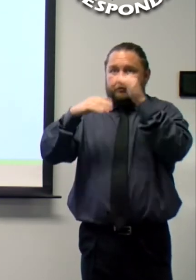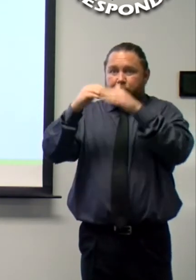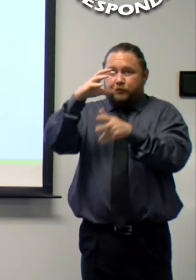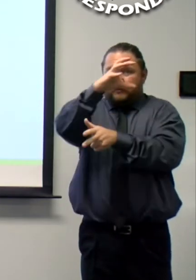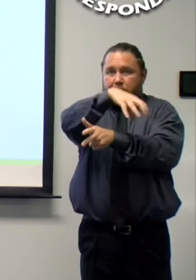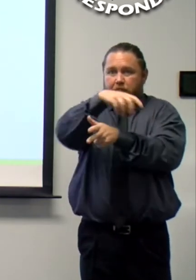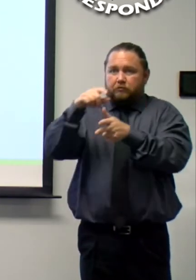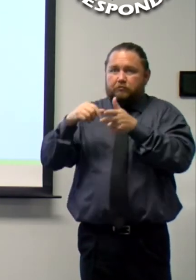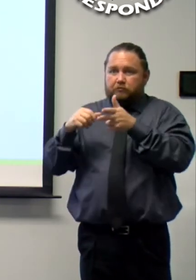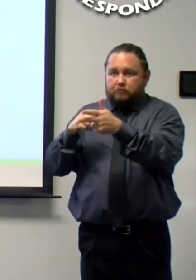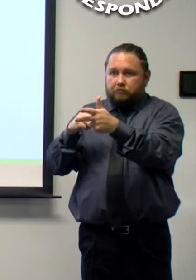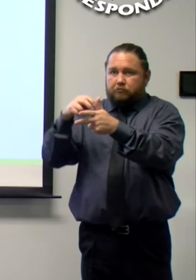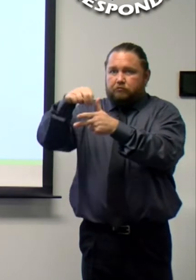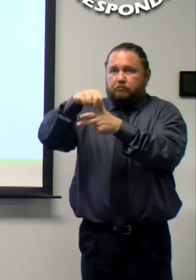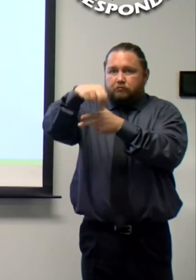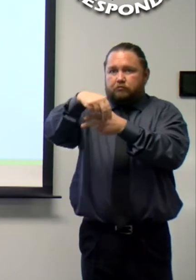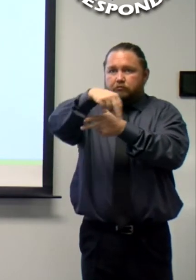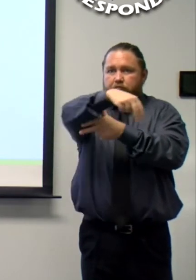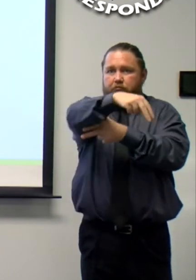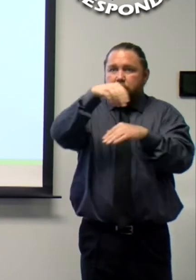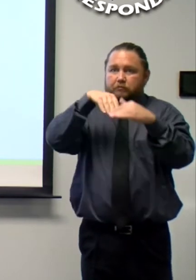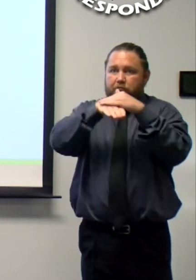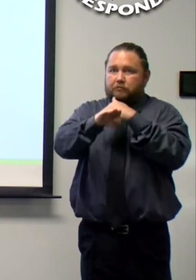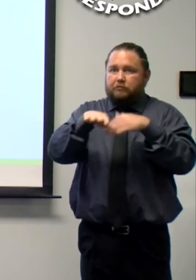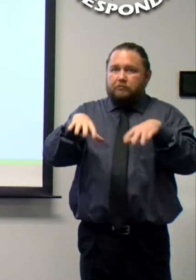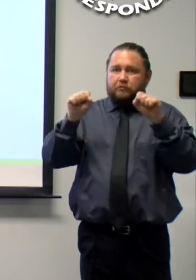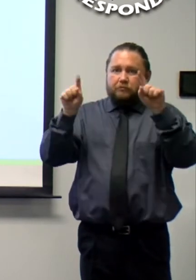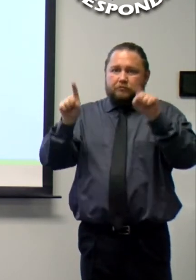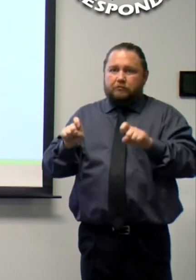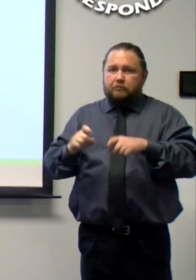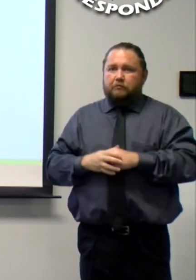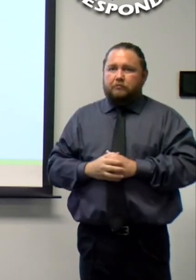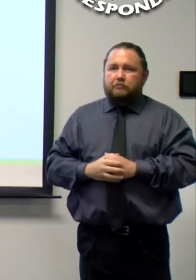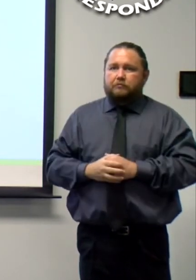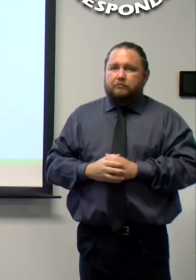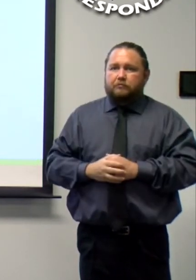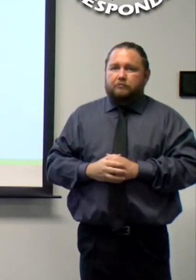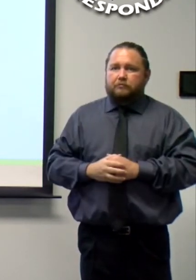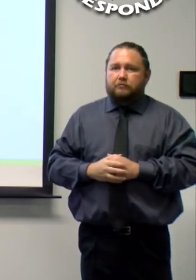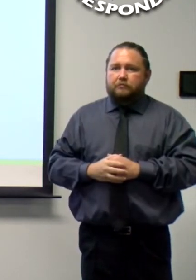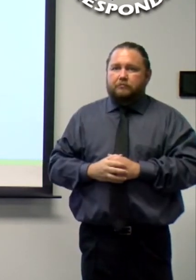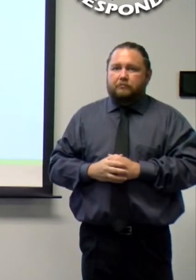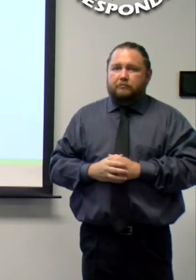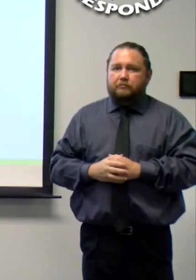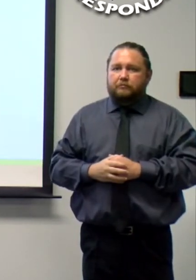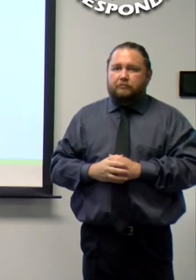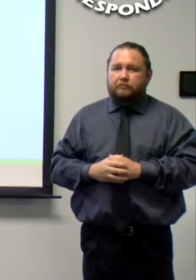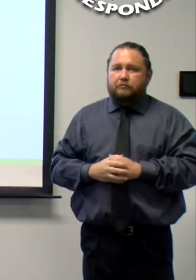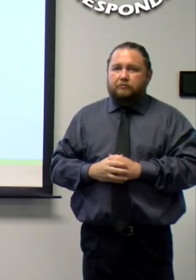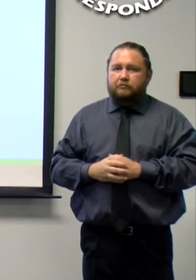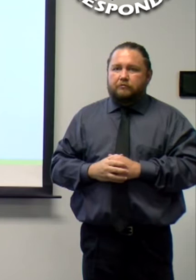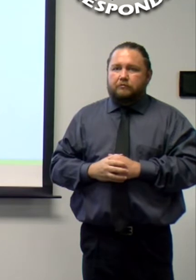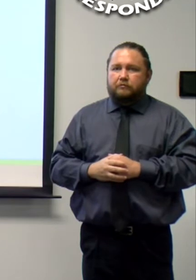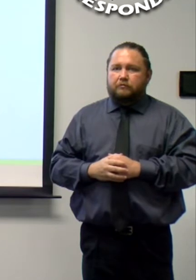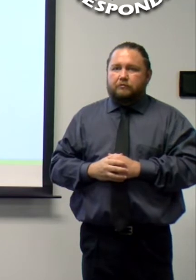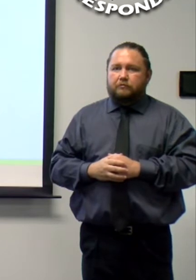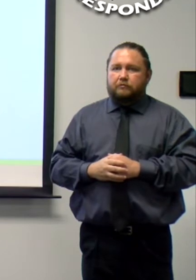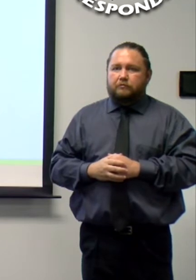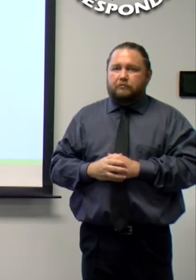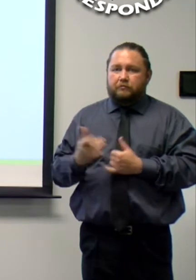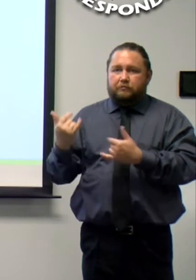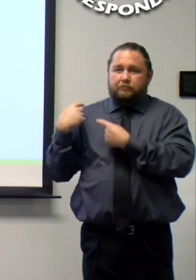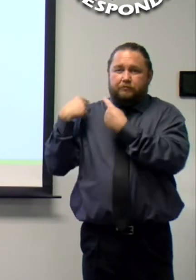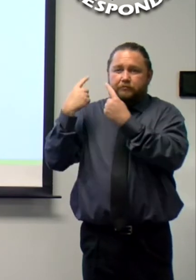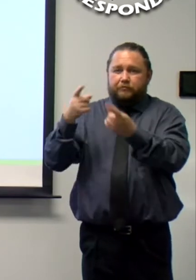least 4 to 5 weeks now. And in our testing, we've been able to see from the tests that we've had,